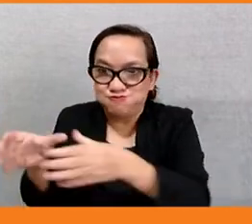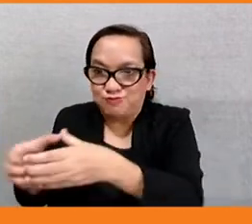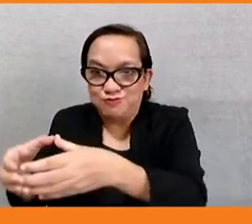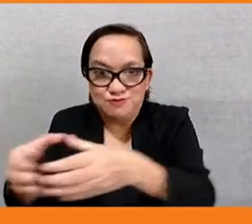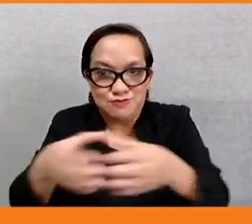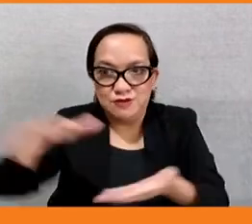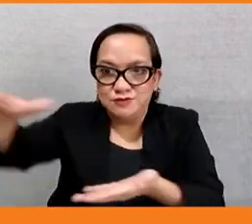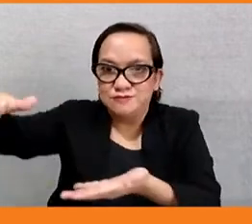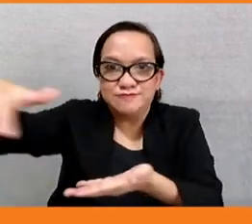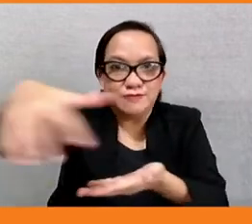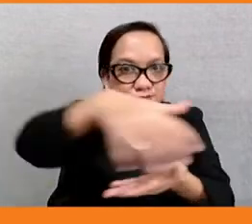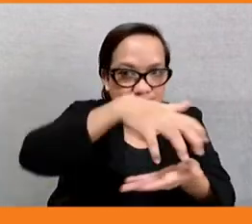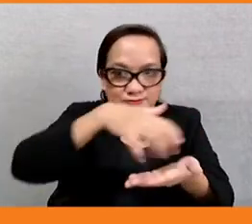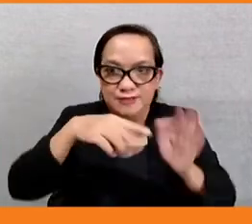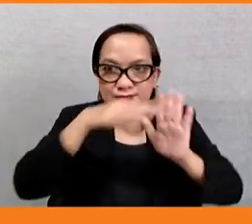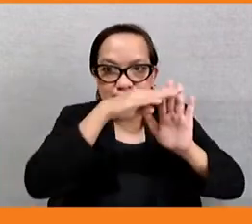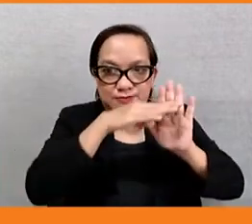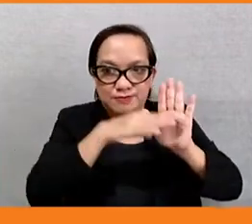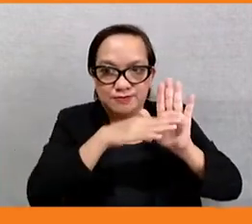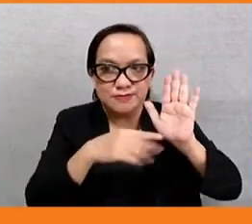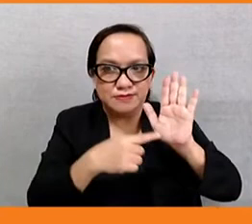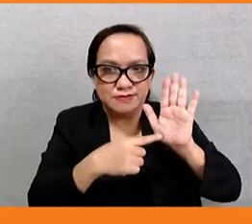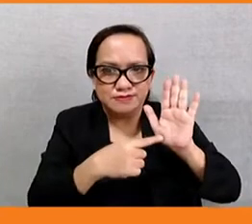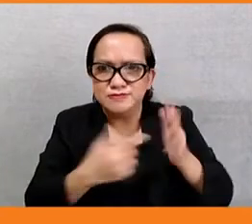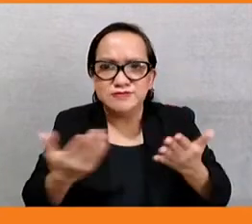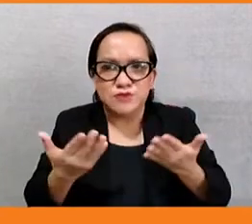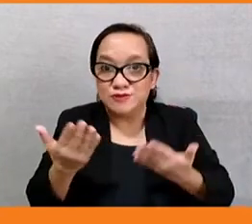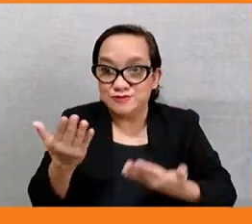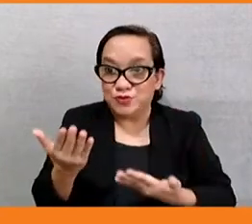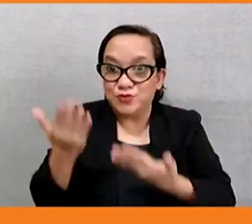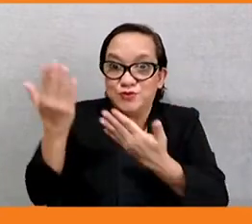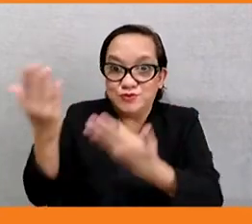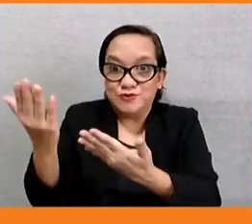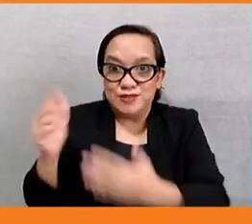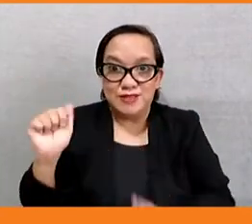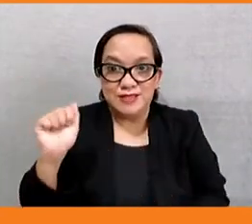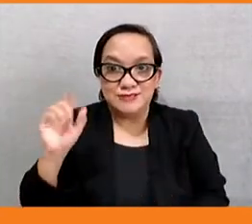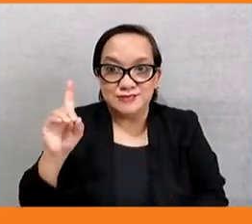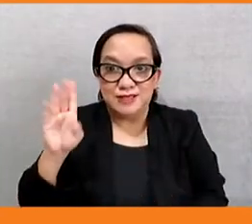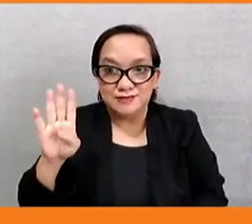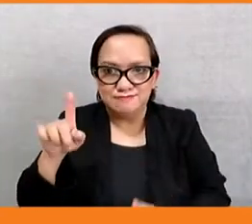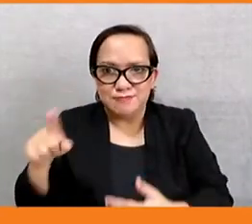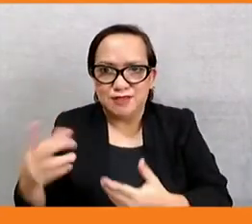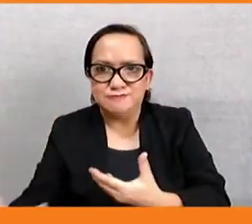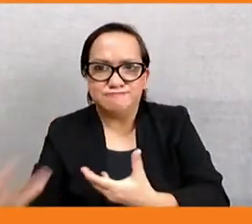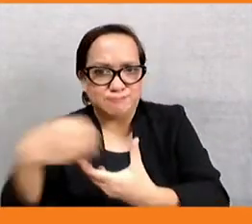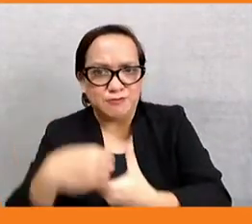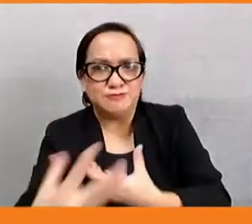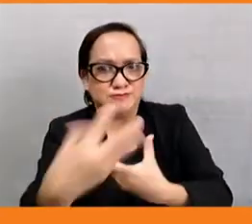is recommended that ADB include a standard on labor and working conditions in the